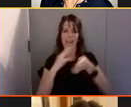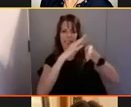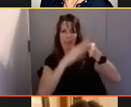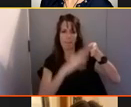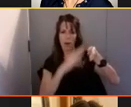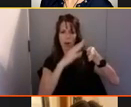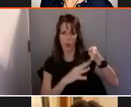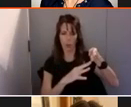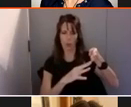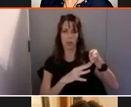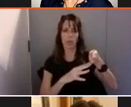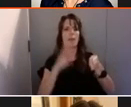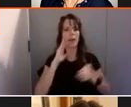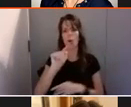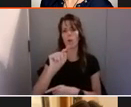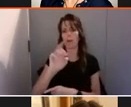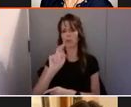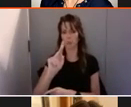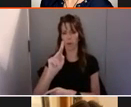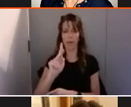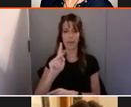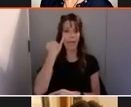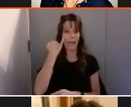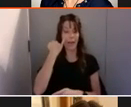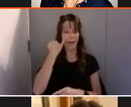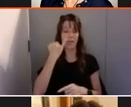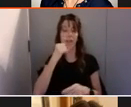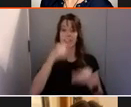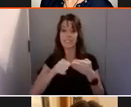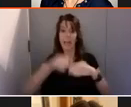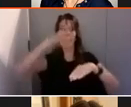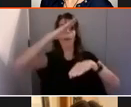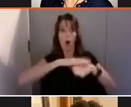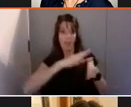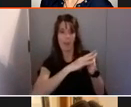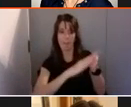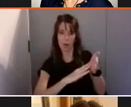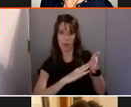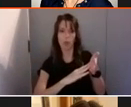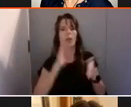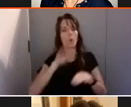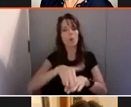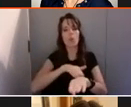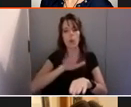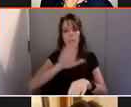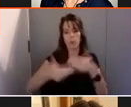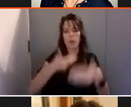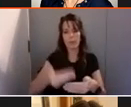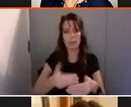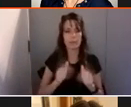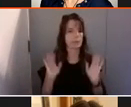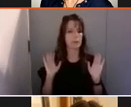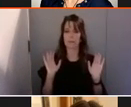your ballot, and if you put stamps on top of that barcode, it actually slows down the process. So